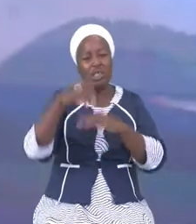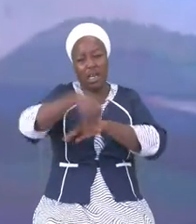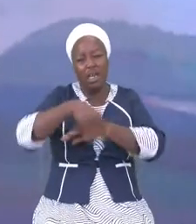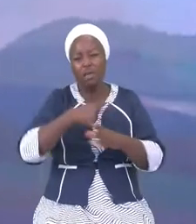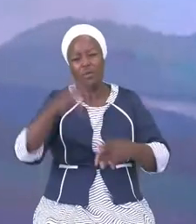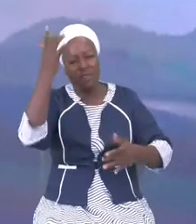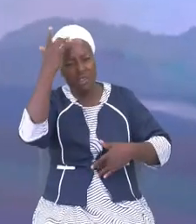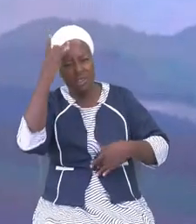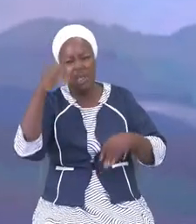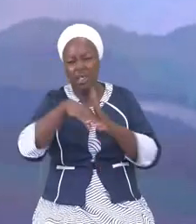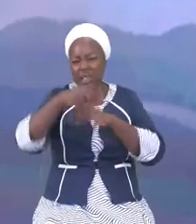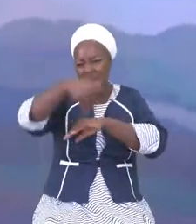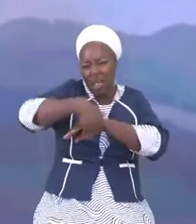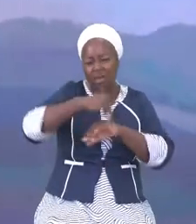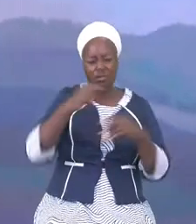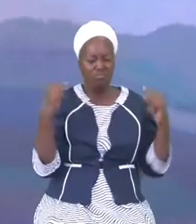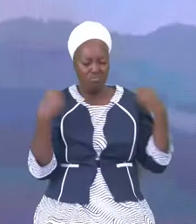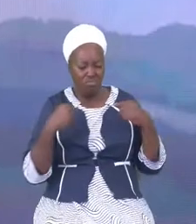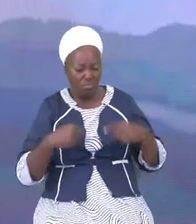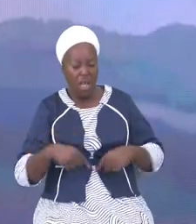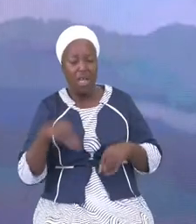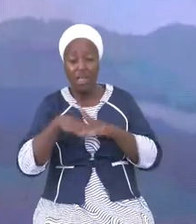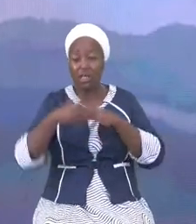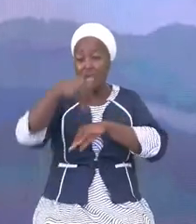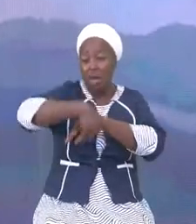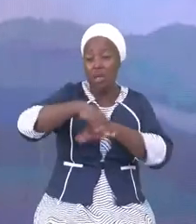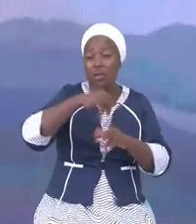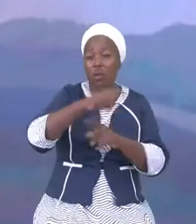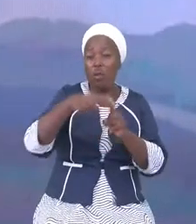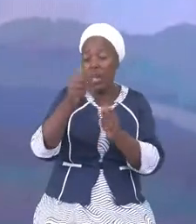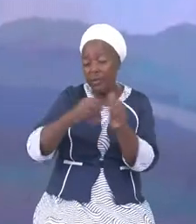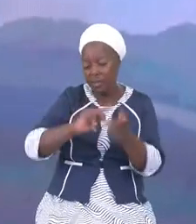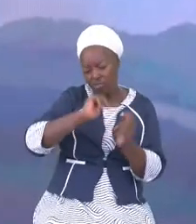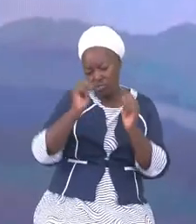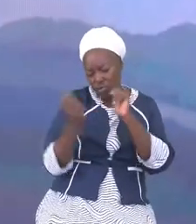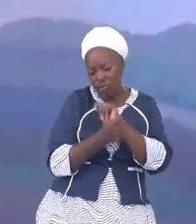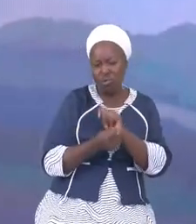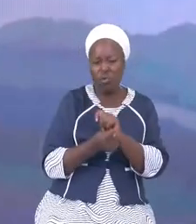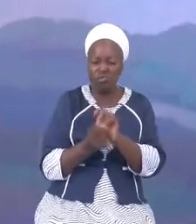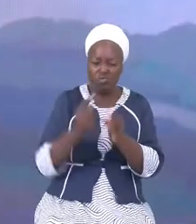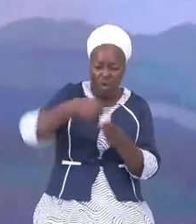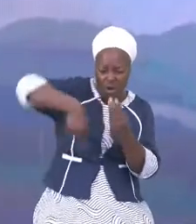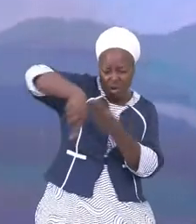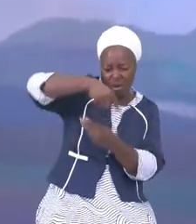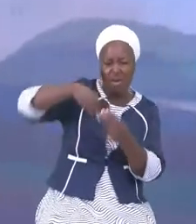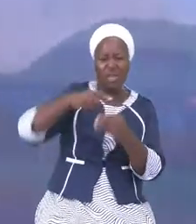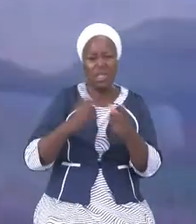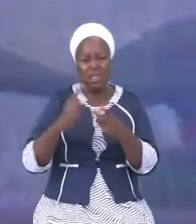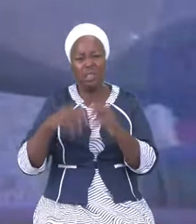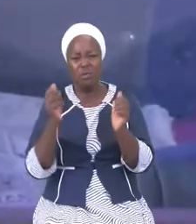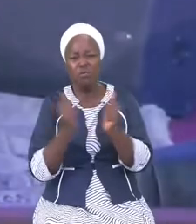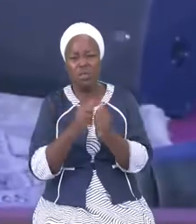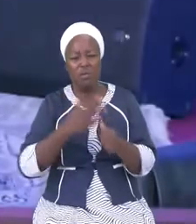sickness, in the night of pain, in the night when everything turned upside down with my soul, have